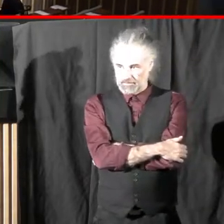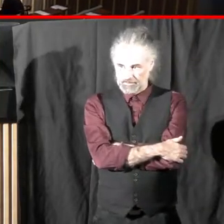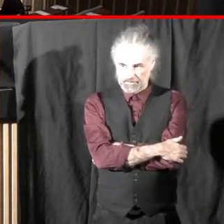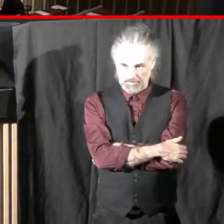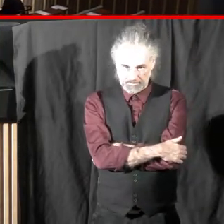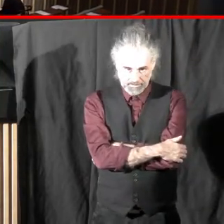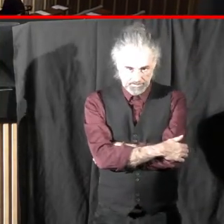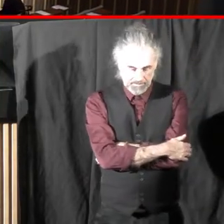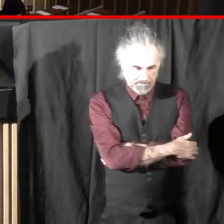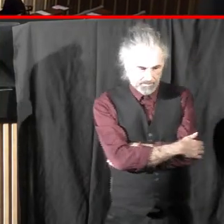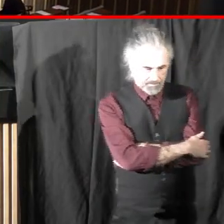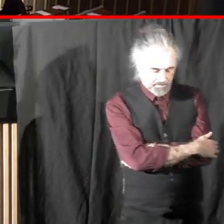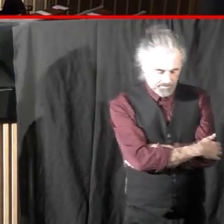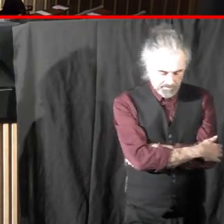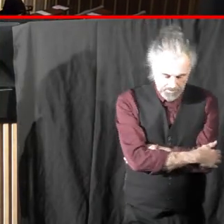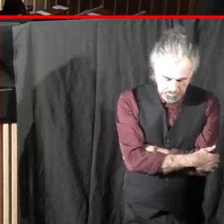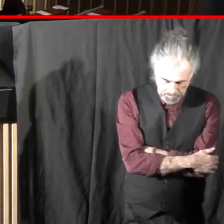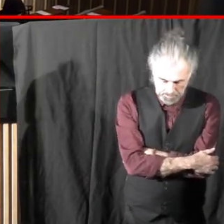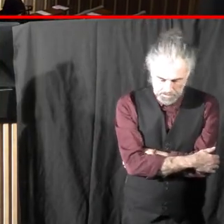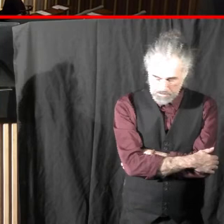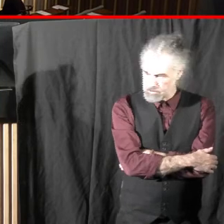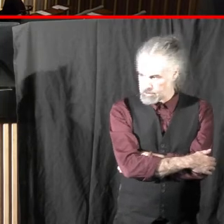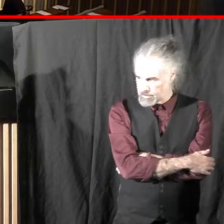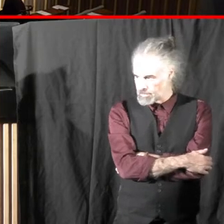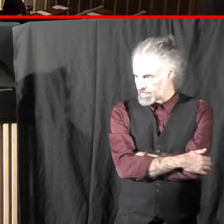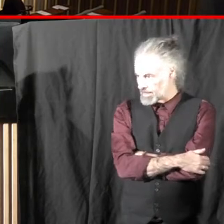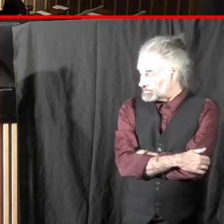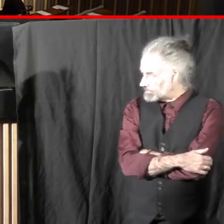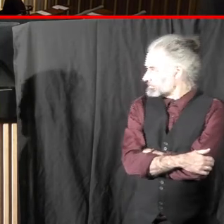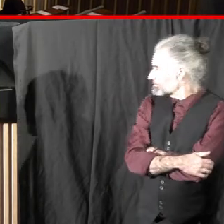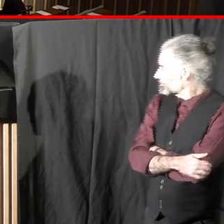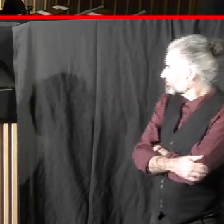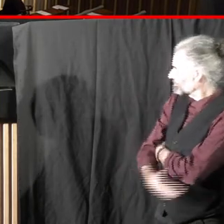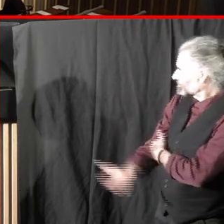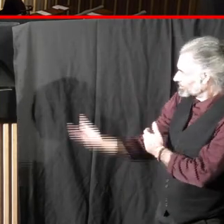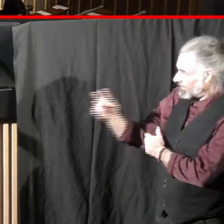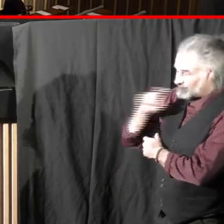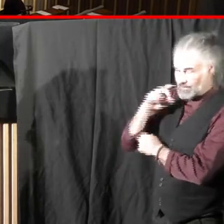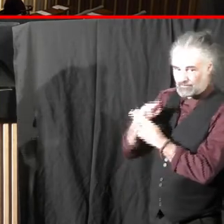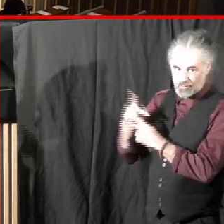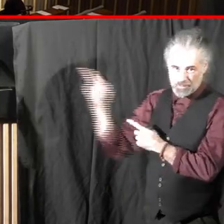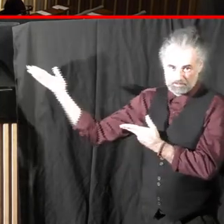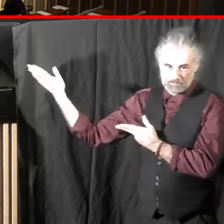I feel a bit for the mayor, but anyway, we are going to have a town meeting.